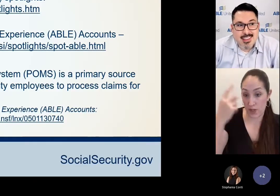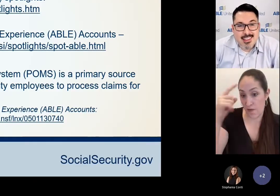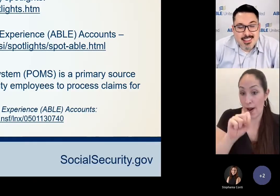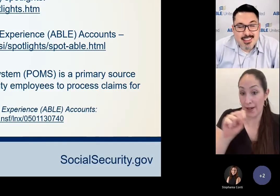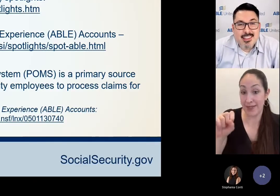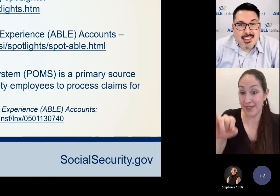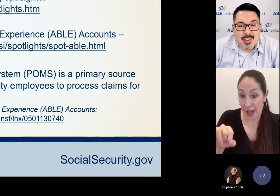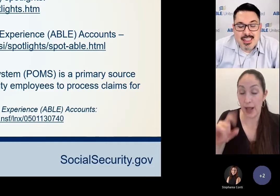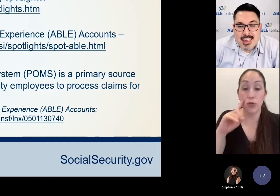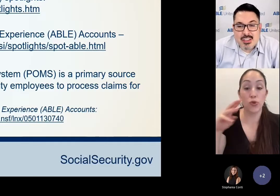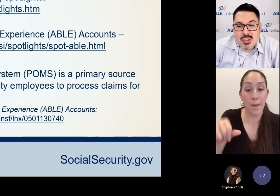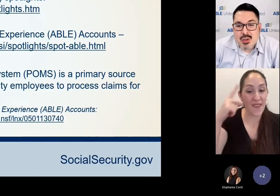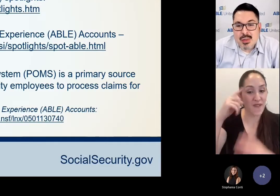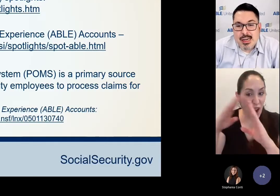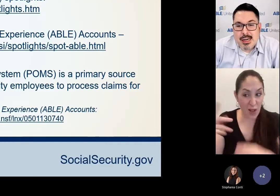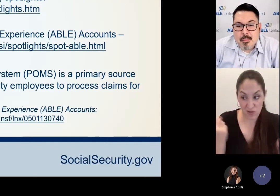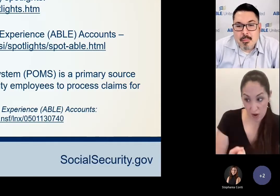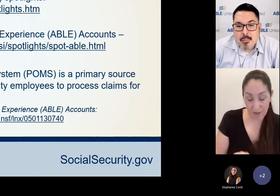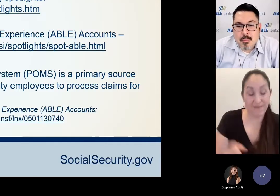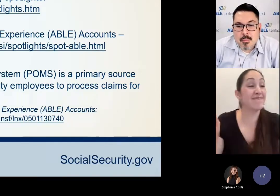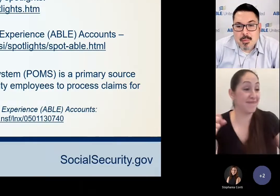correct. Right. And so